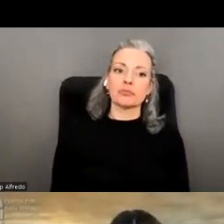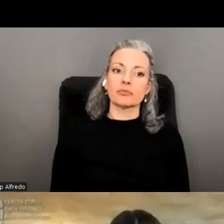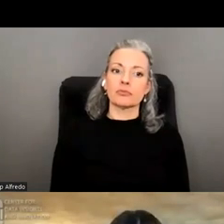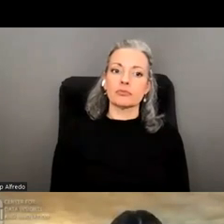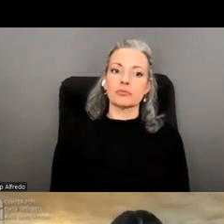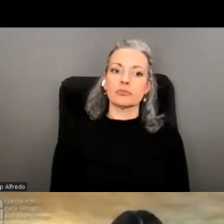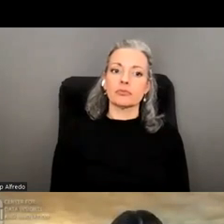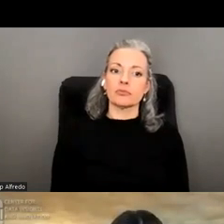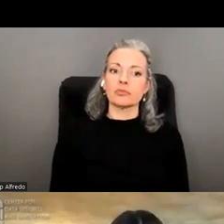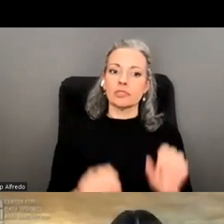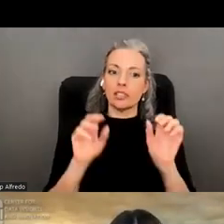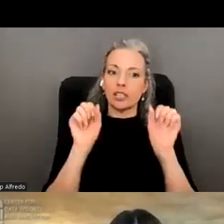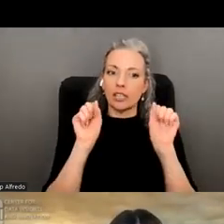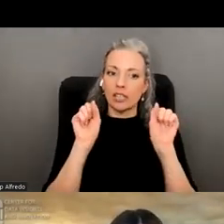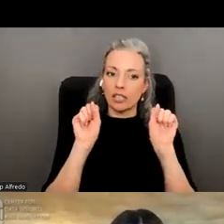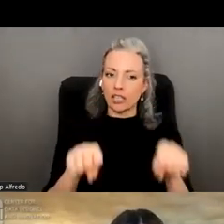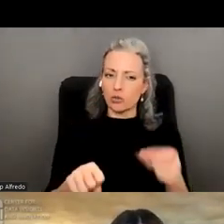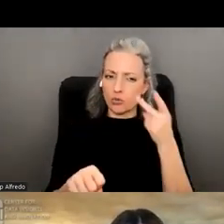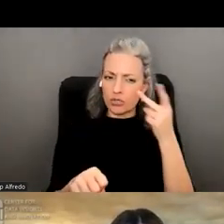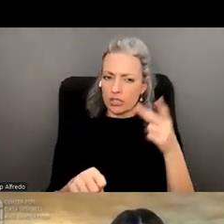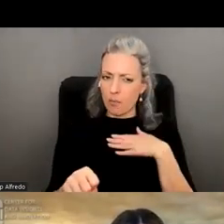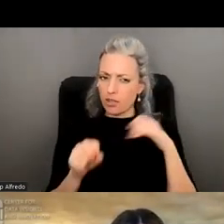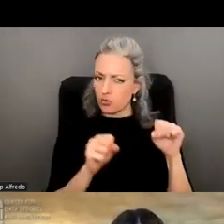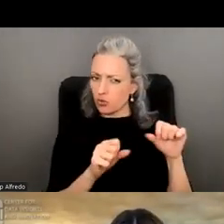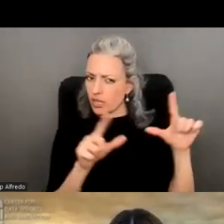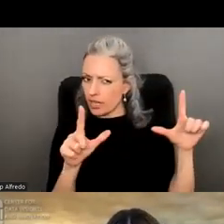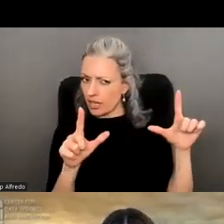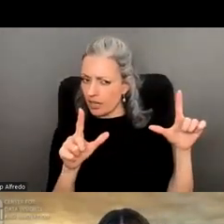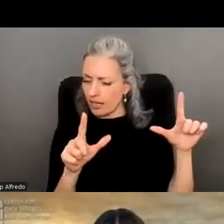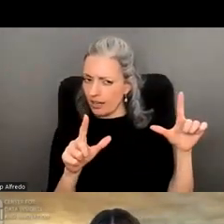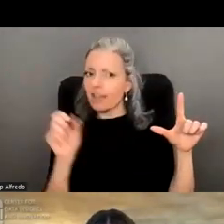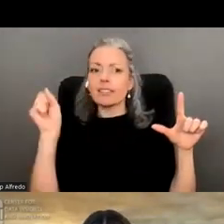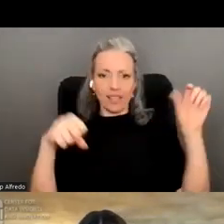Can you see my screen? Yes, looks Yes. great.